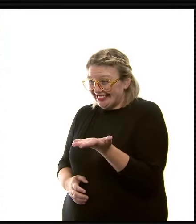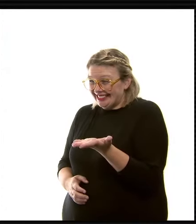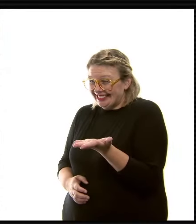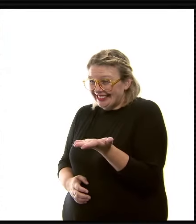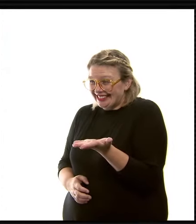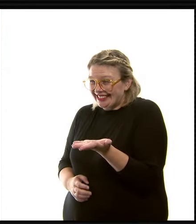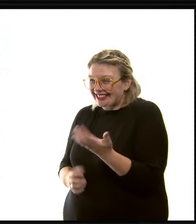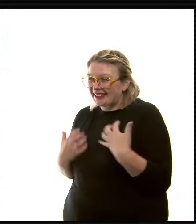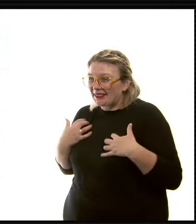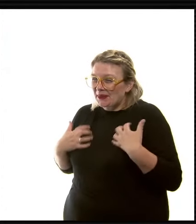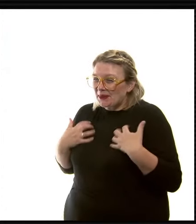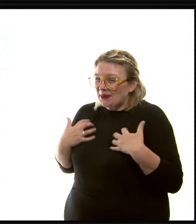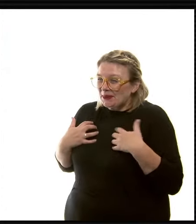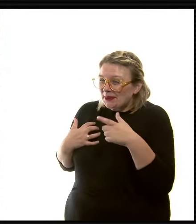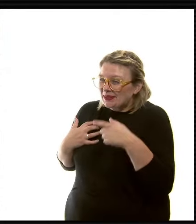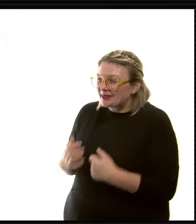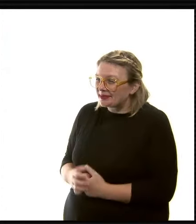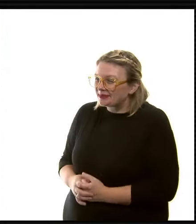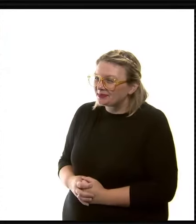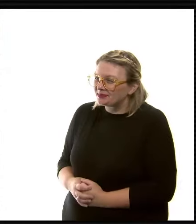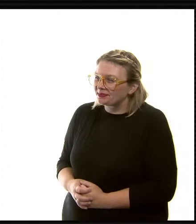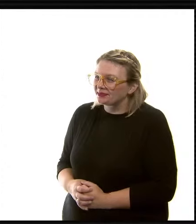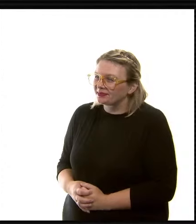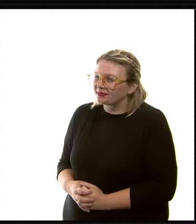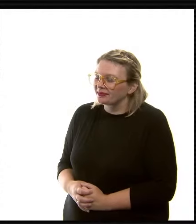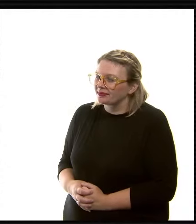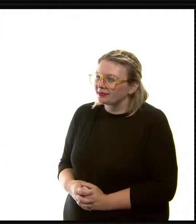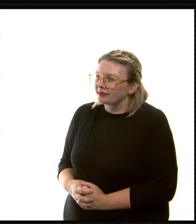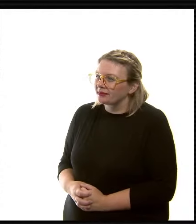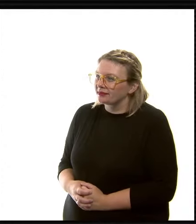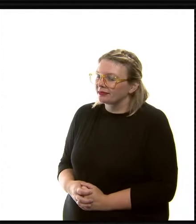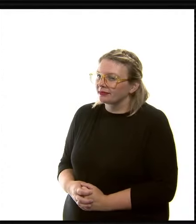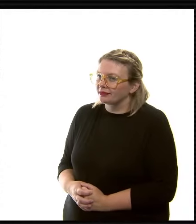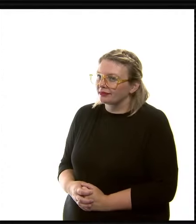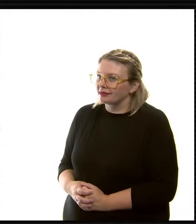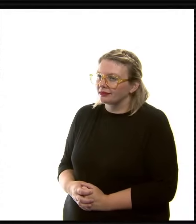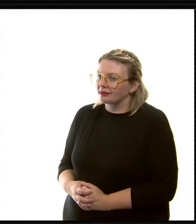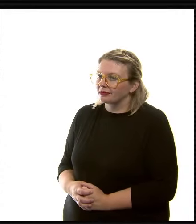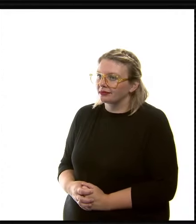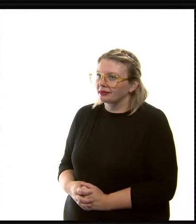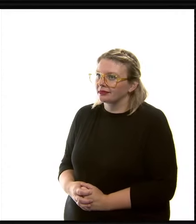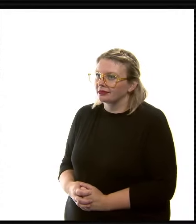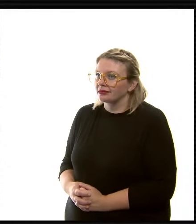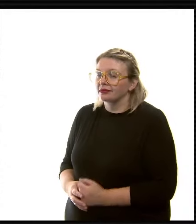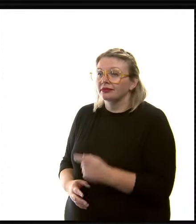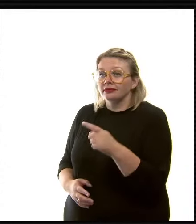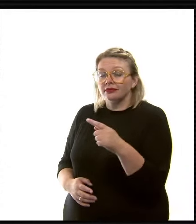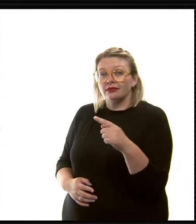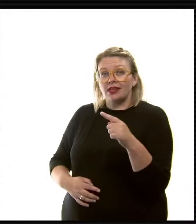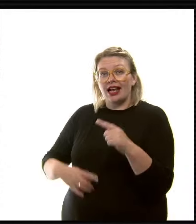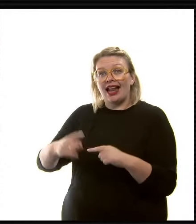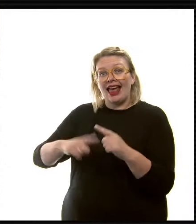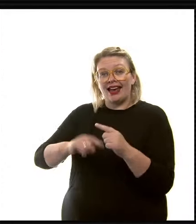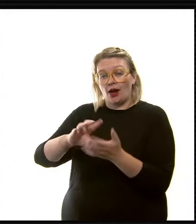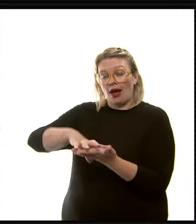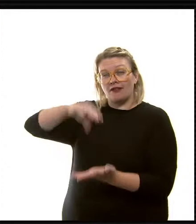stunning. Tell us all about it. Yes, and this is the Lego Avatar Torok Makto and Tree of Souls